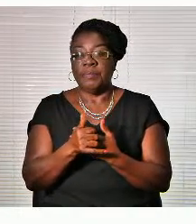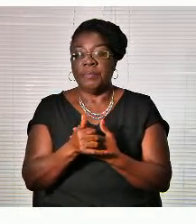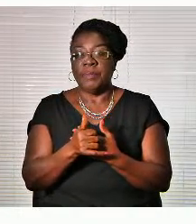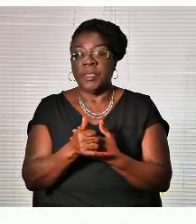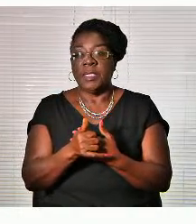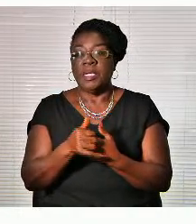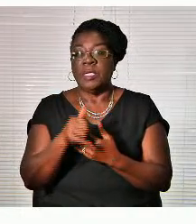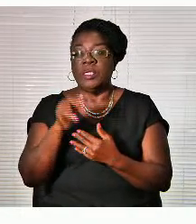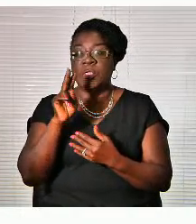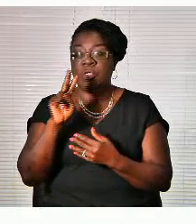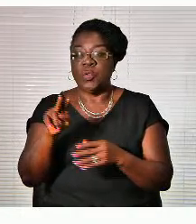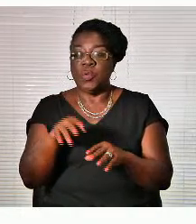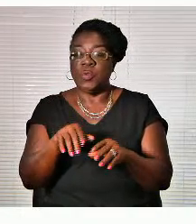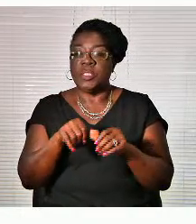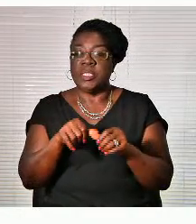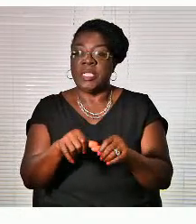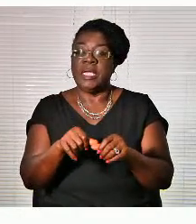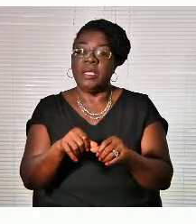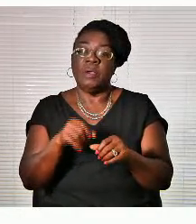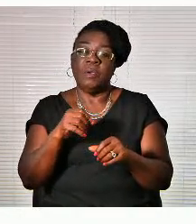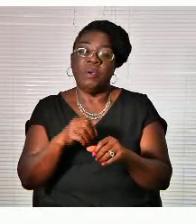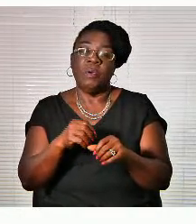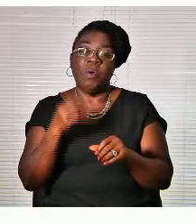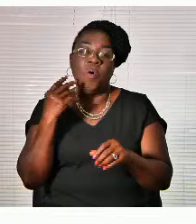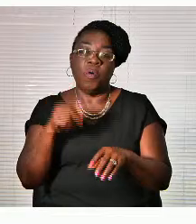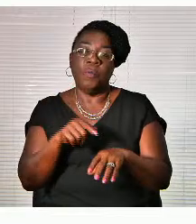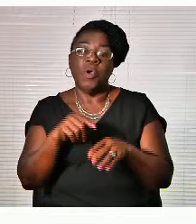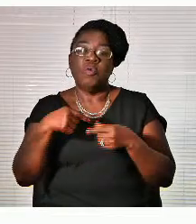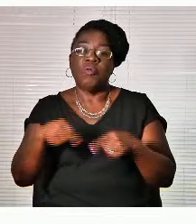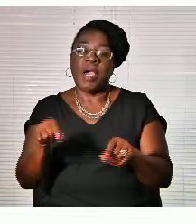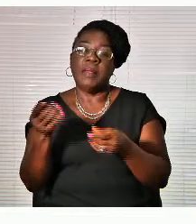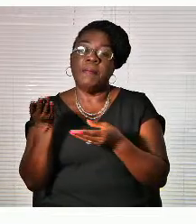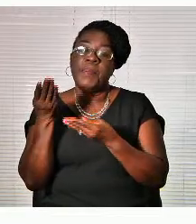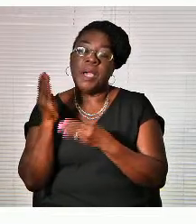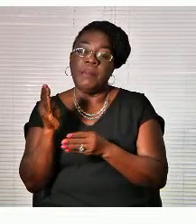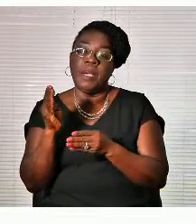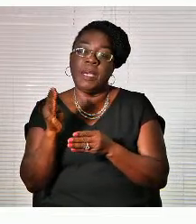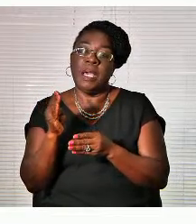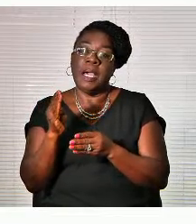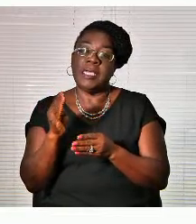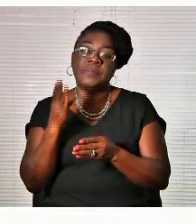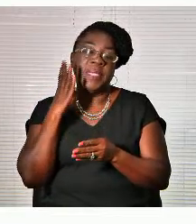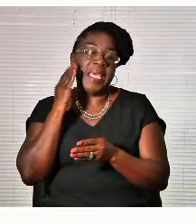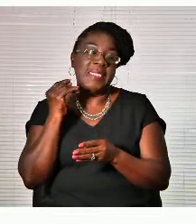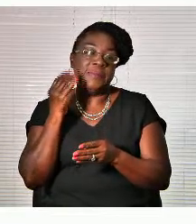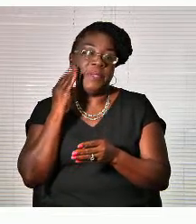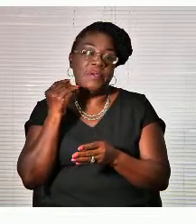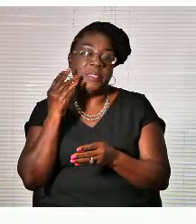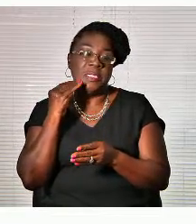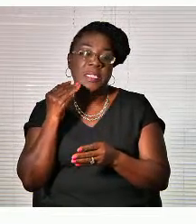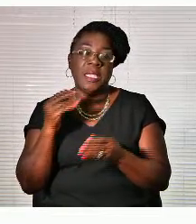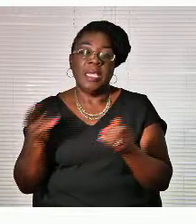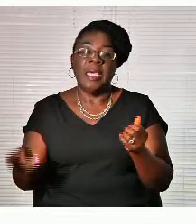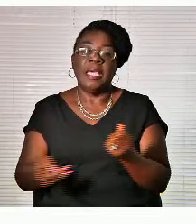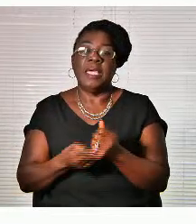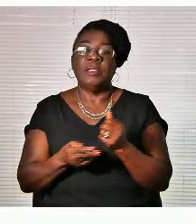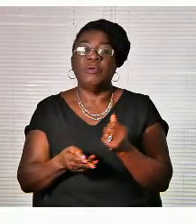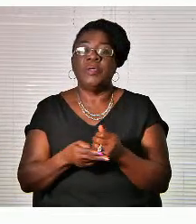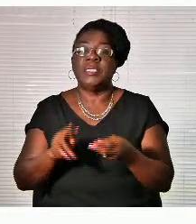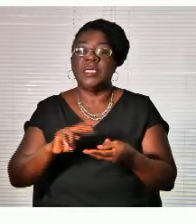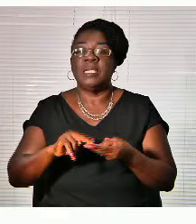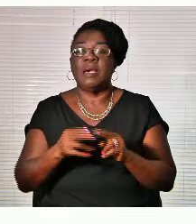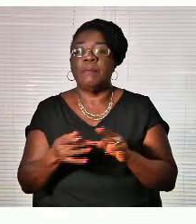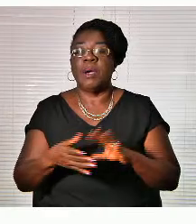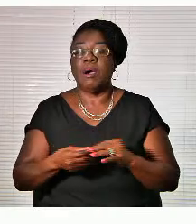Two incubation periods later, Grand Bahama has been experiencing decreasing numbers of new